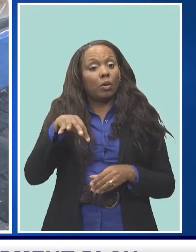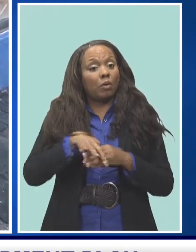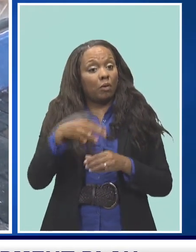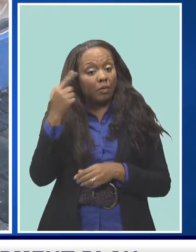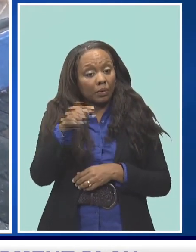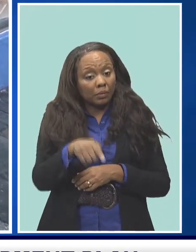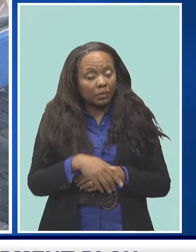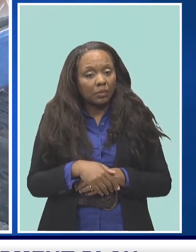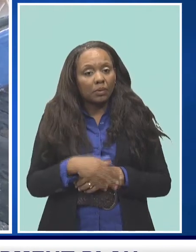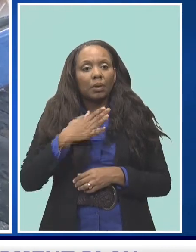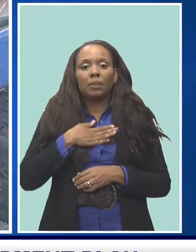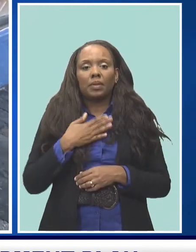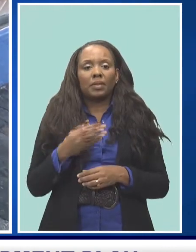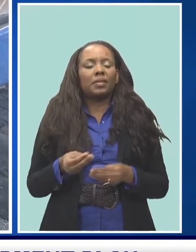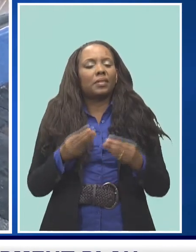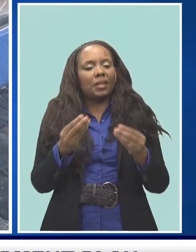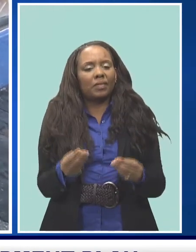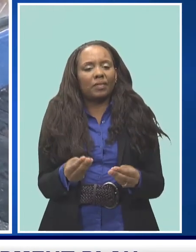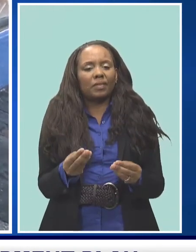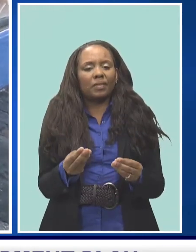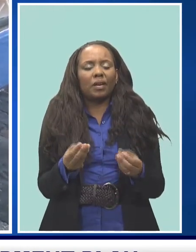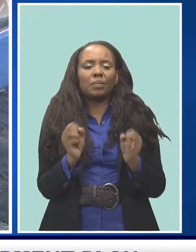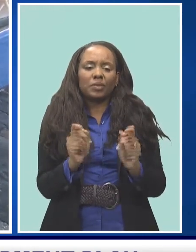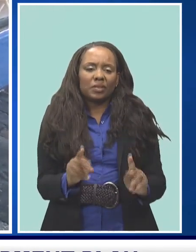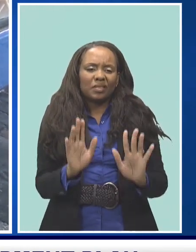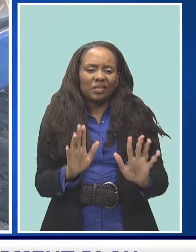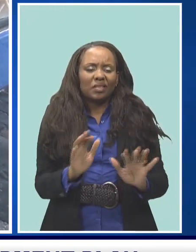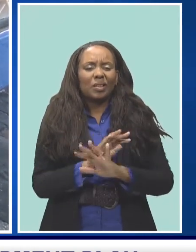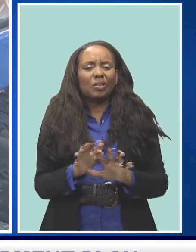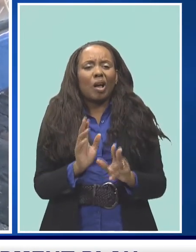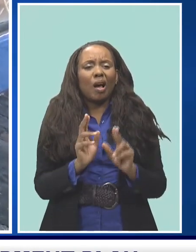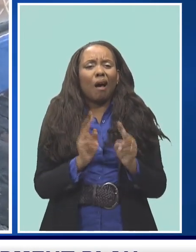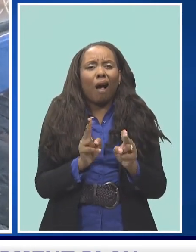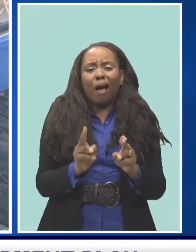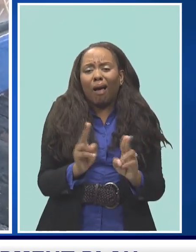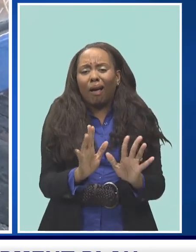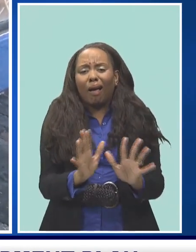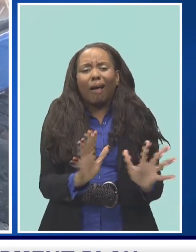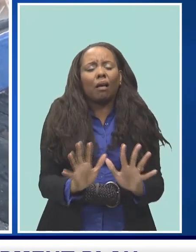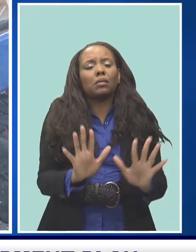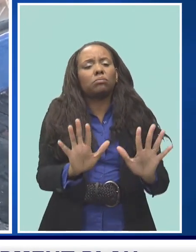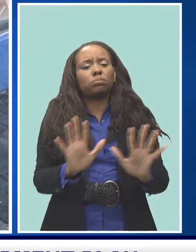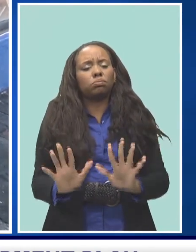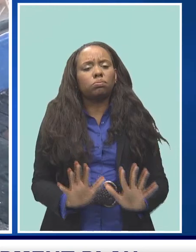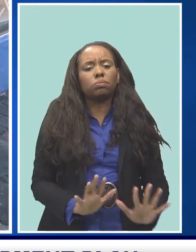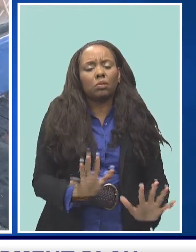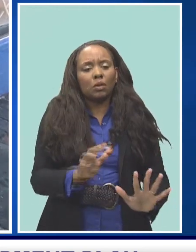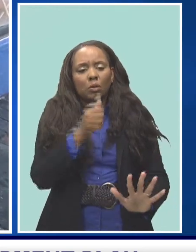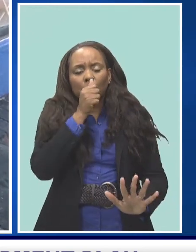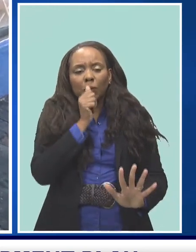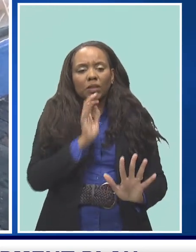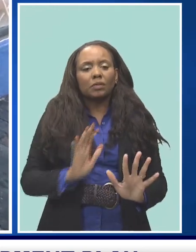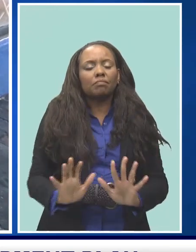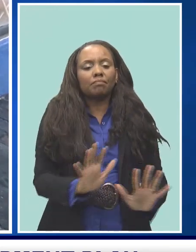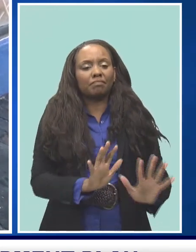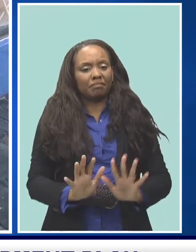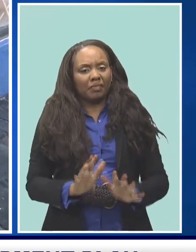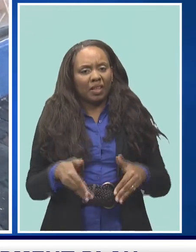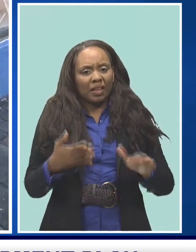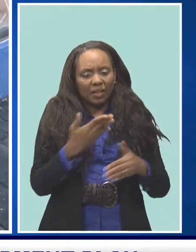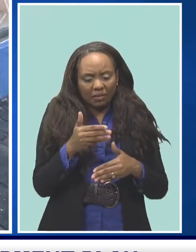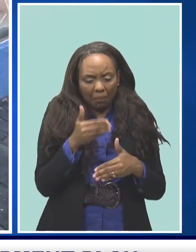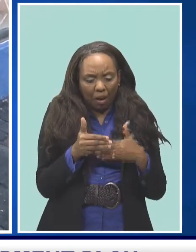her, please give her a little chance. Don't rush the brush for nothing to happen, guys, and be patient, as she say, and let